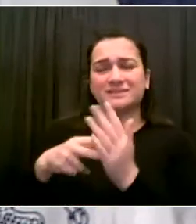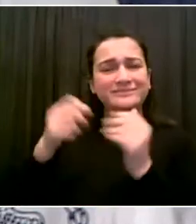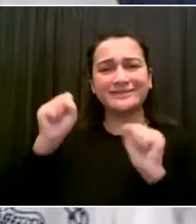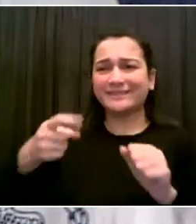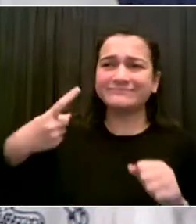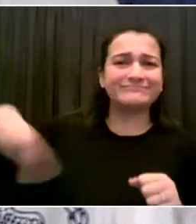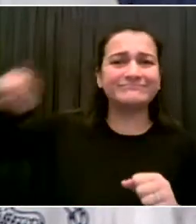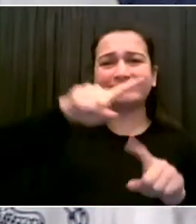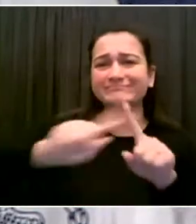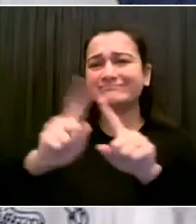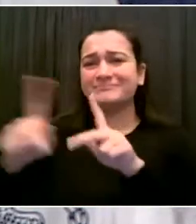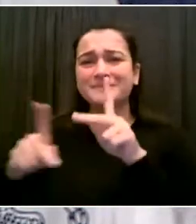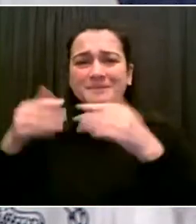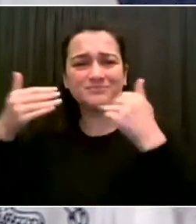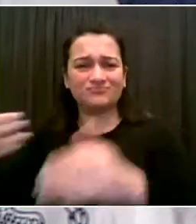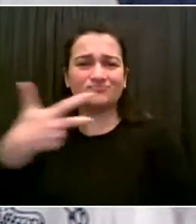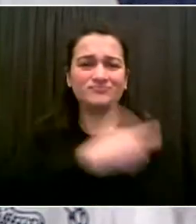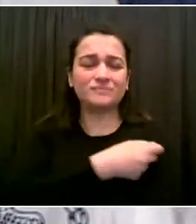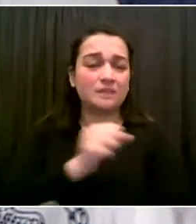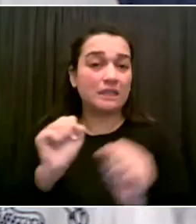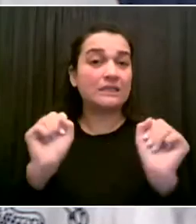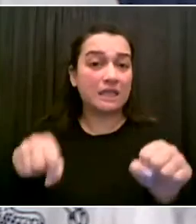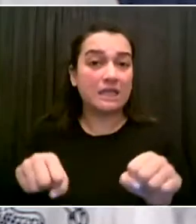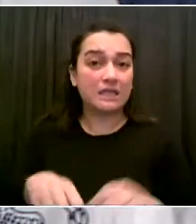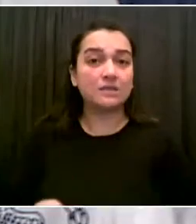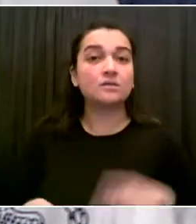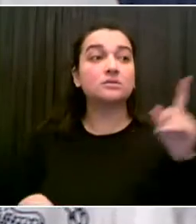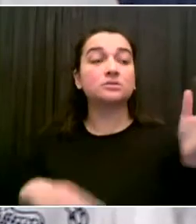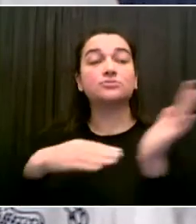you see something new, you have to look into it. Dr. Choksi.